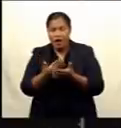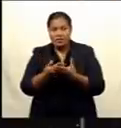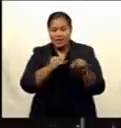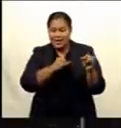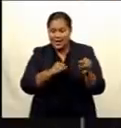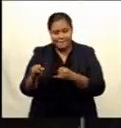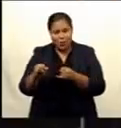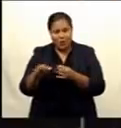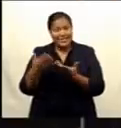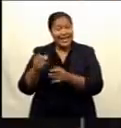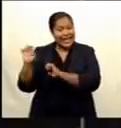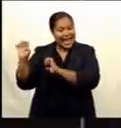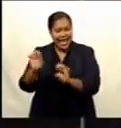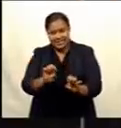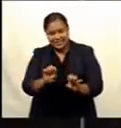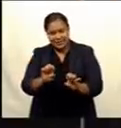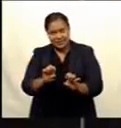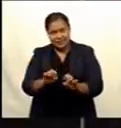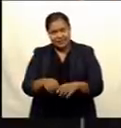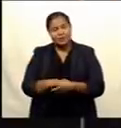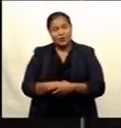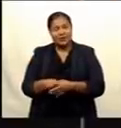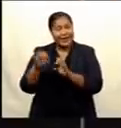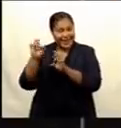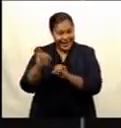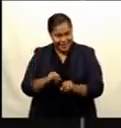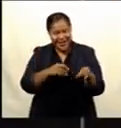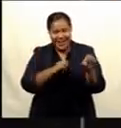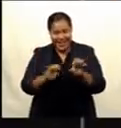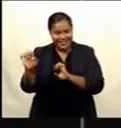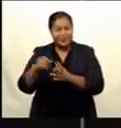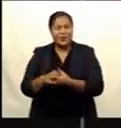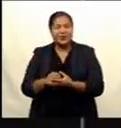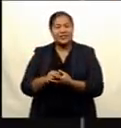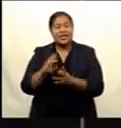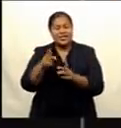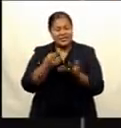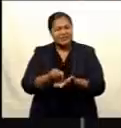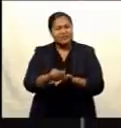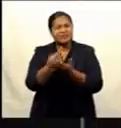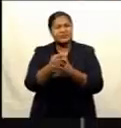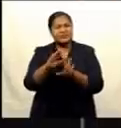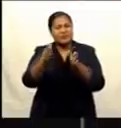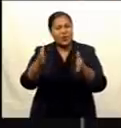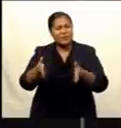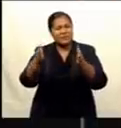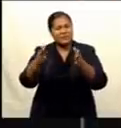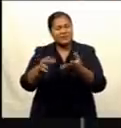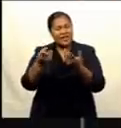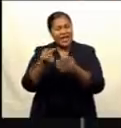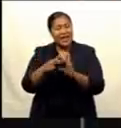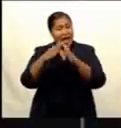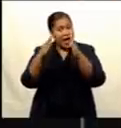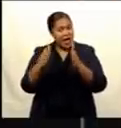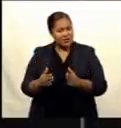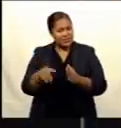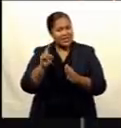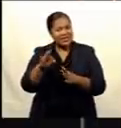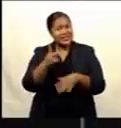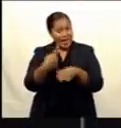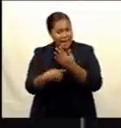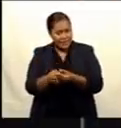Substitution and Export Finance Facility, Disaster Rehabilitation and Containment Facility and the Housing Facility. This came into effect